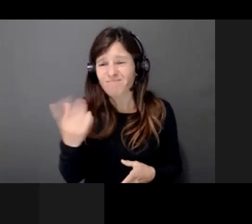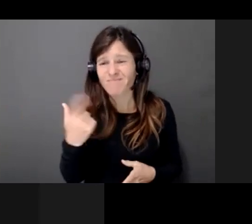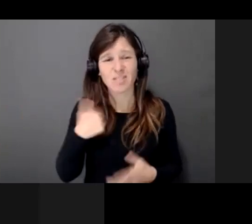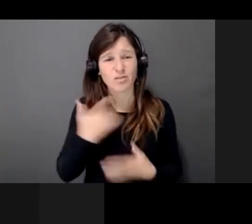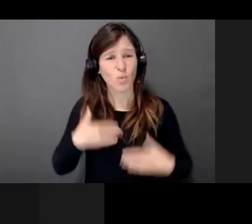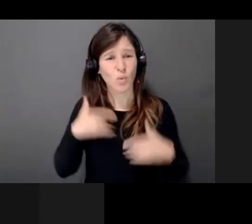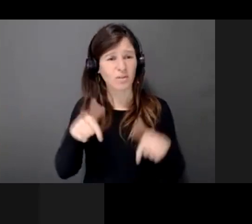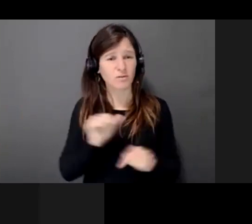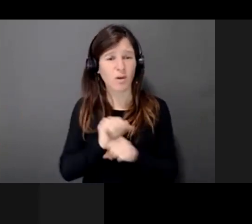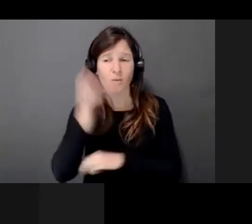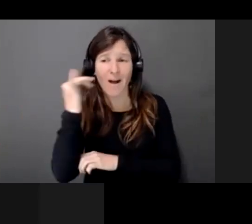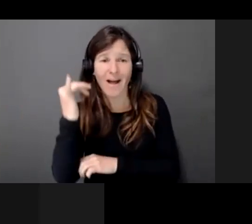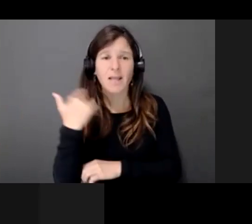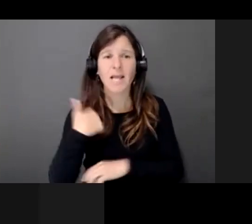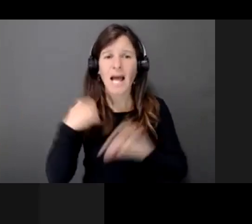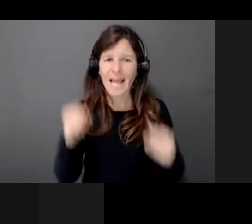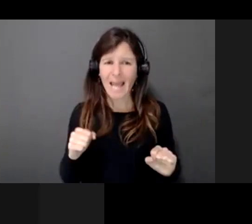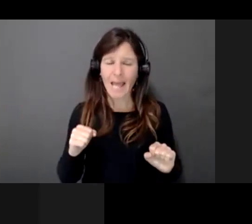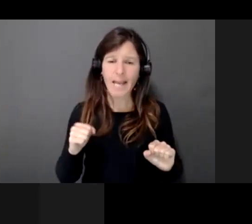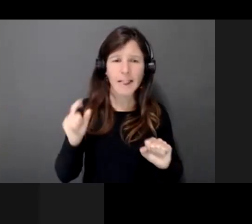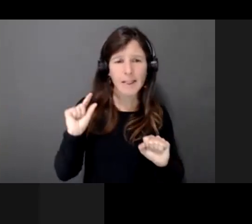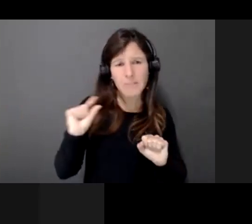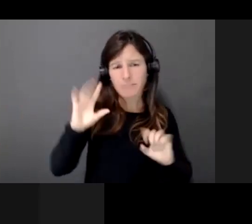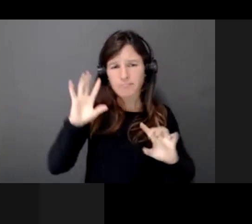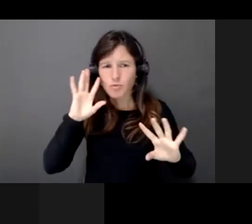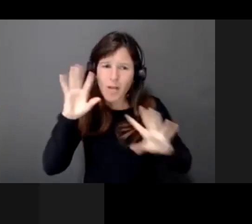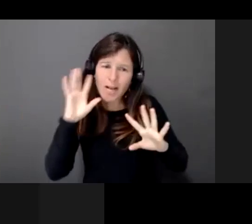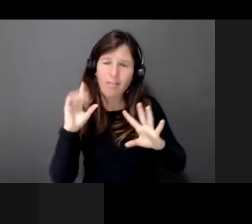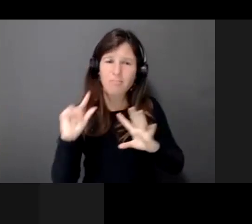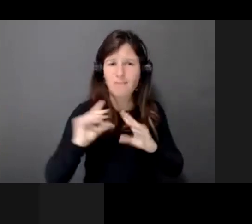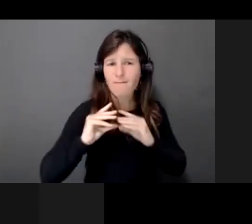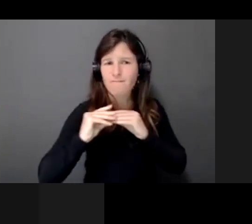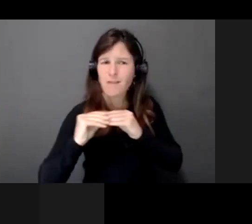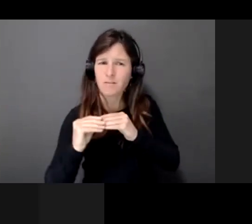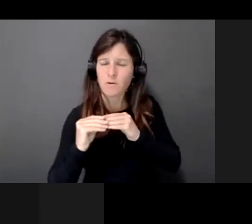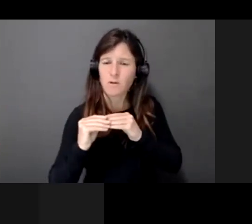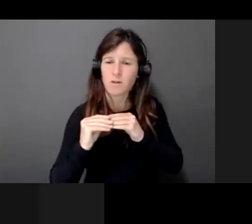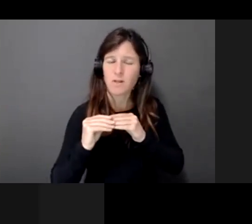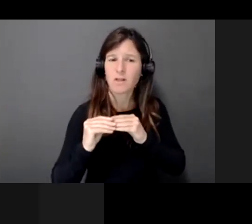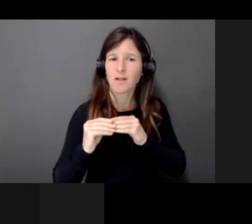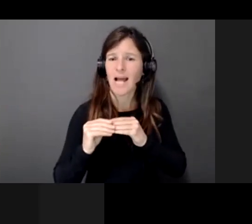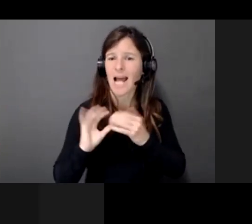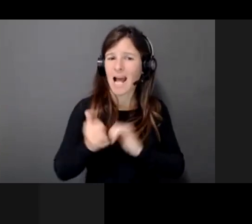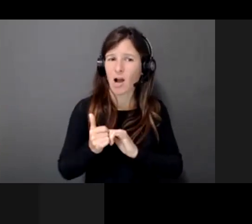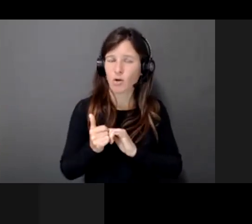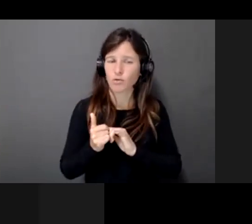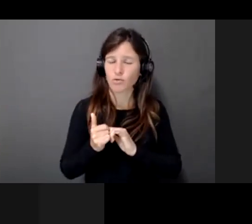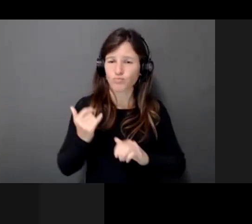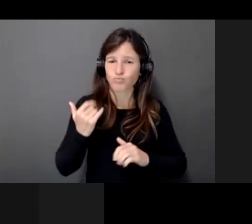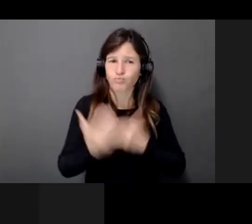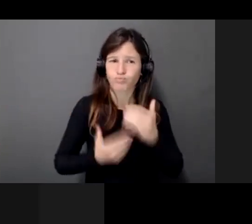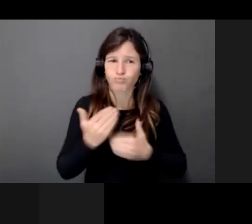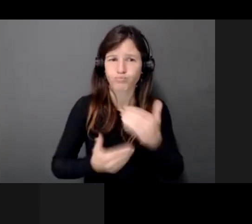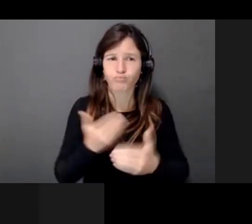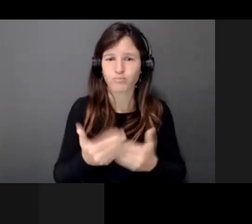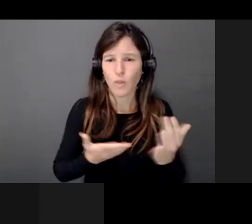me some creativity and some discretion about how the criminal justice case should go through the system.